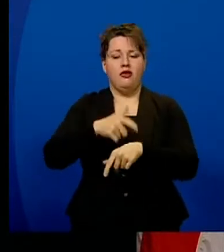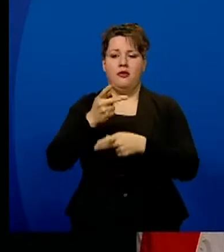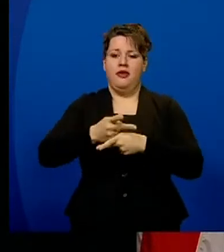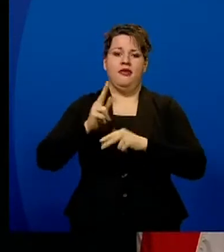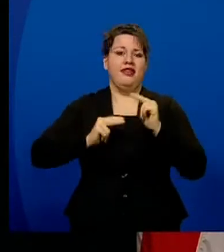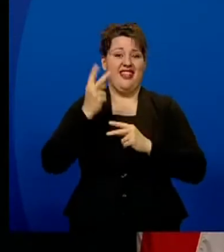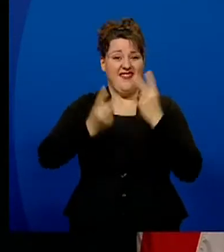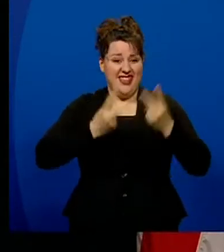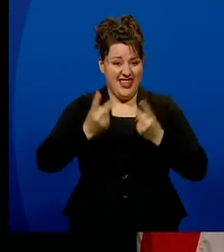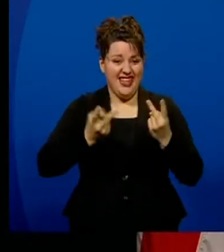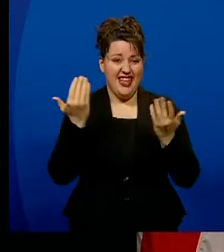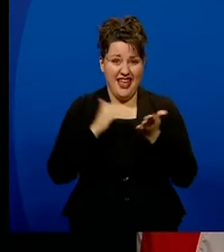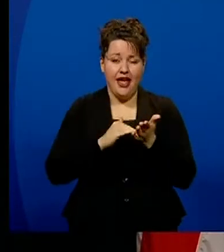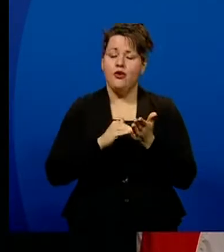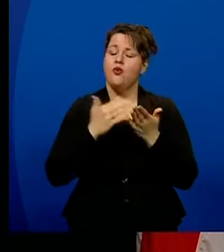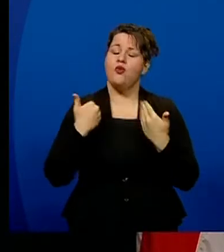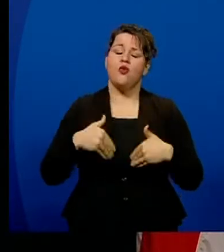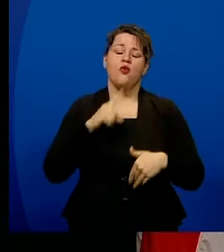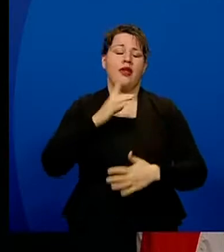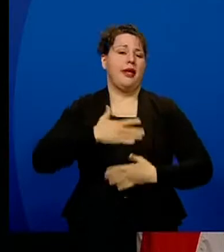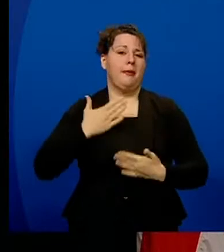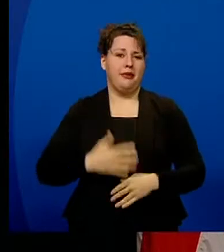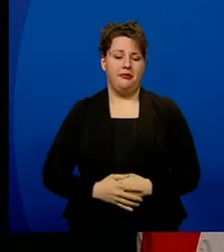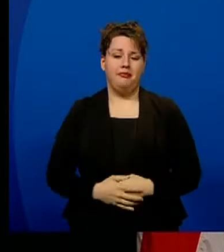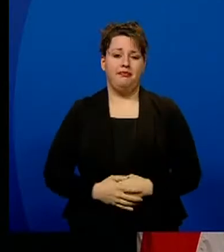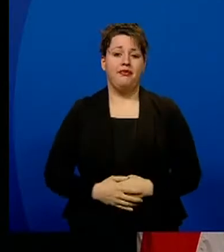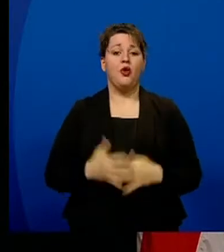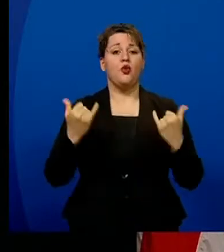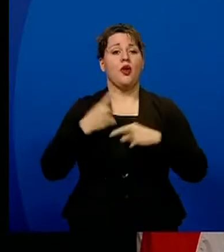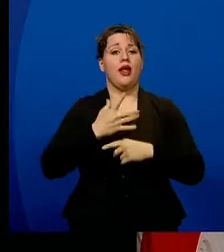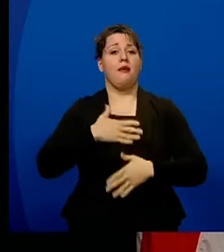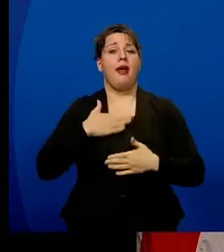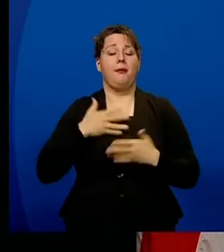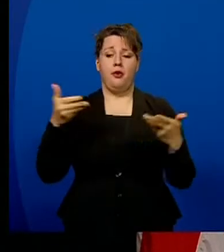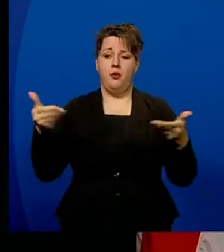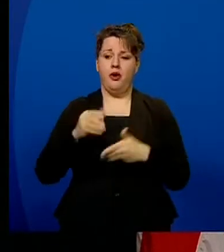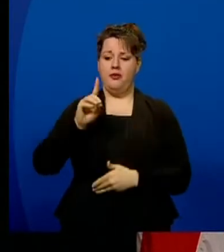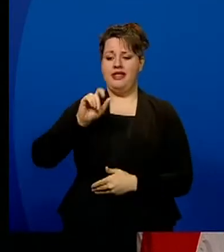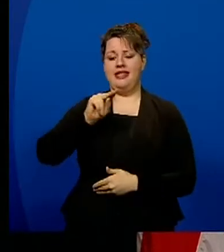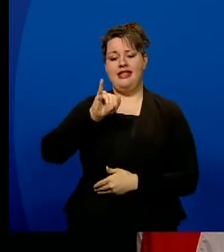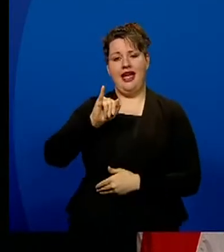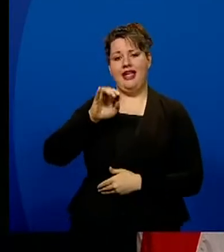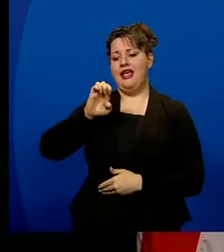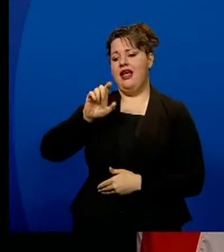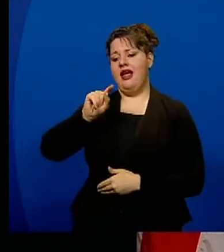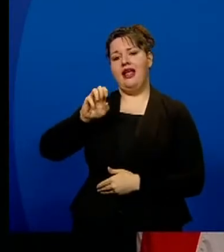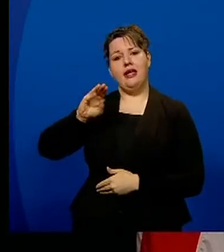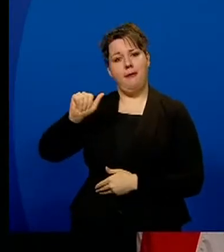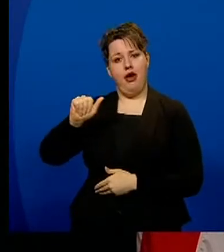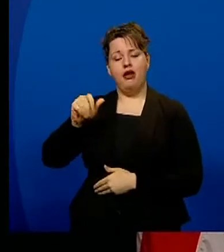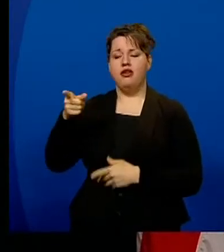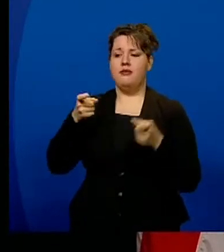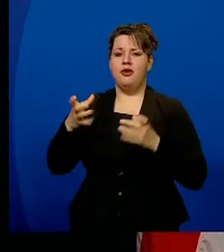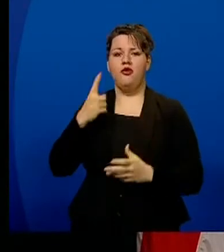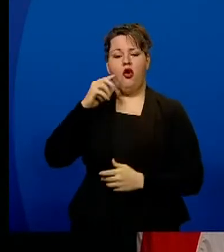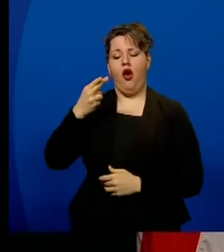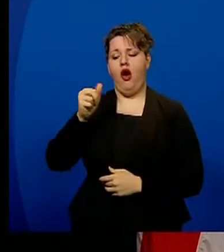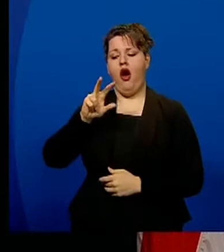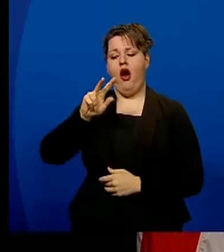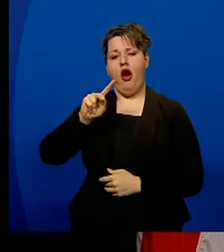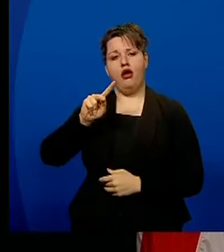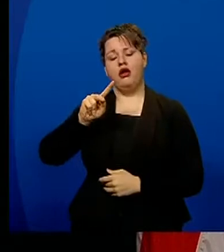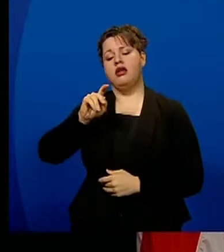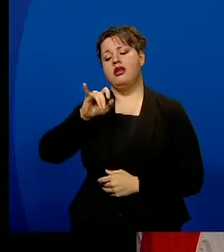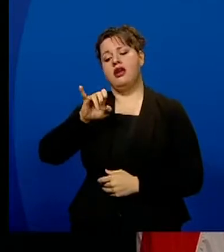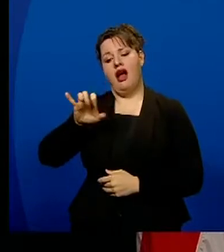one. Today, I'm pleased to welcome Danny Etema, administrator of Hawkeye